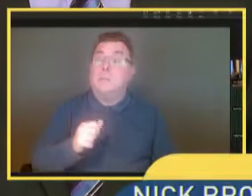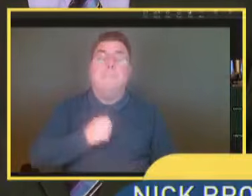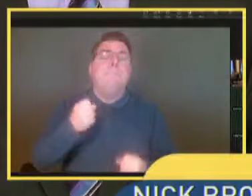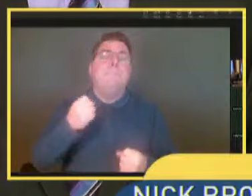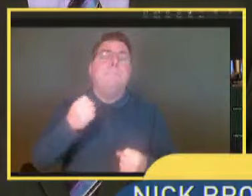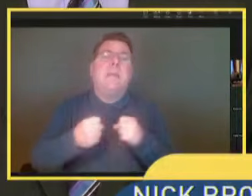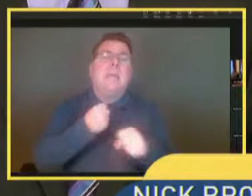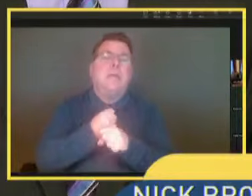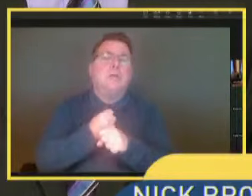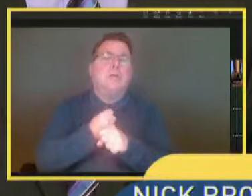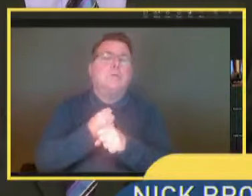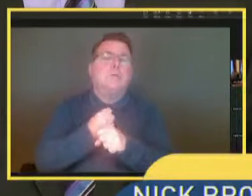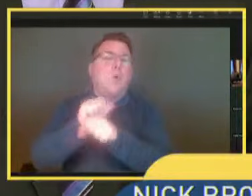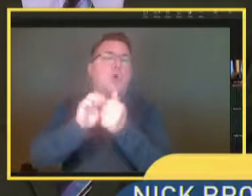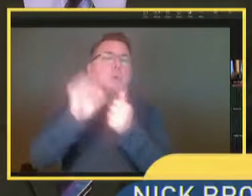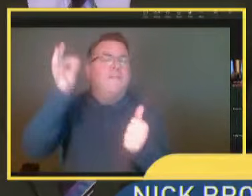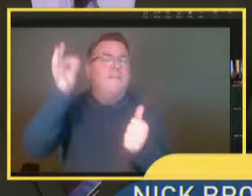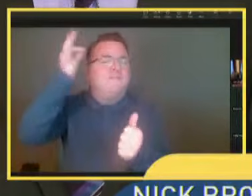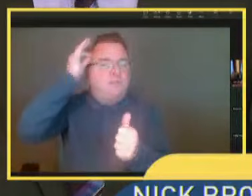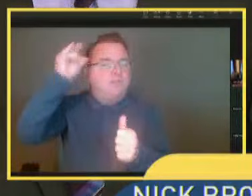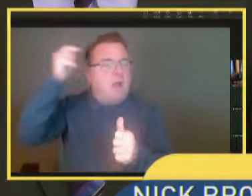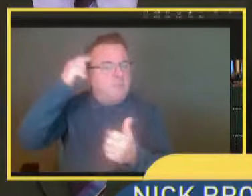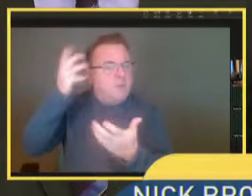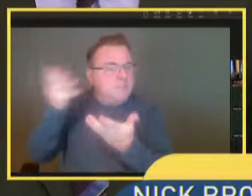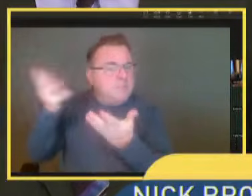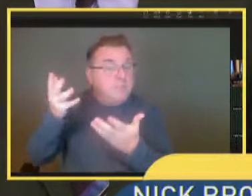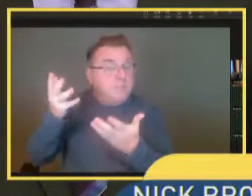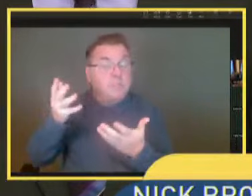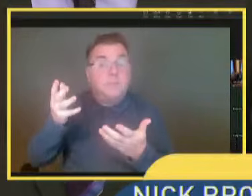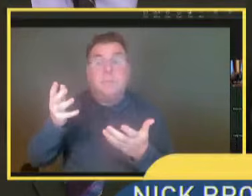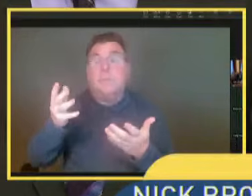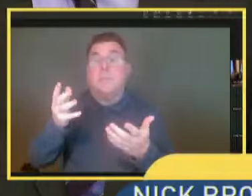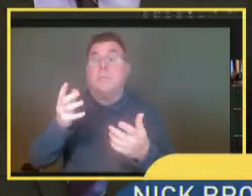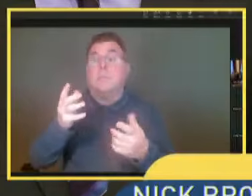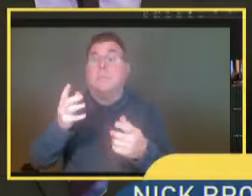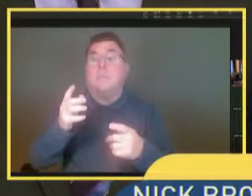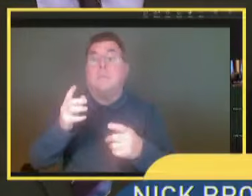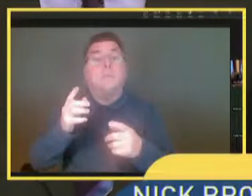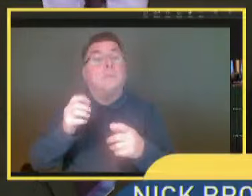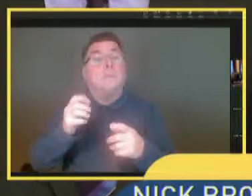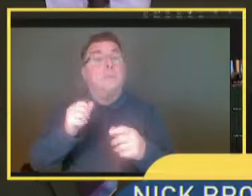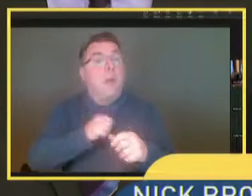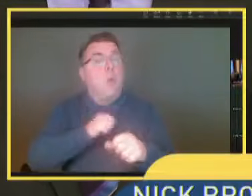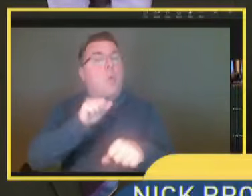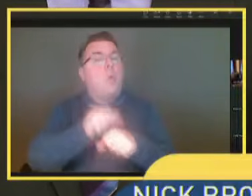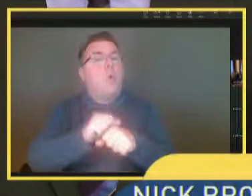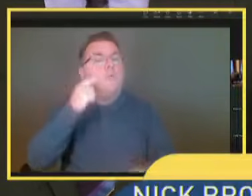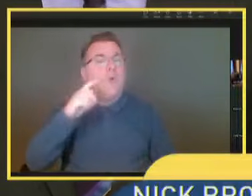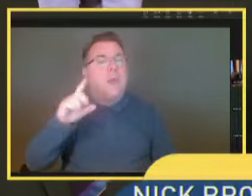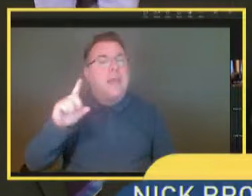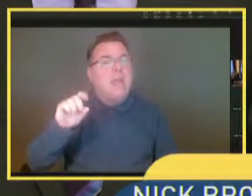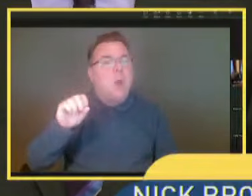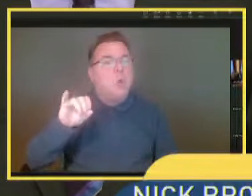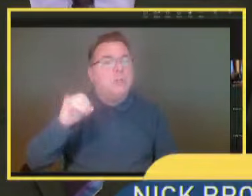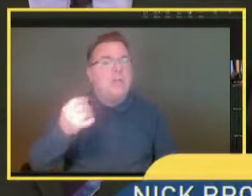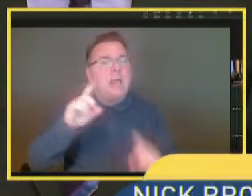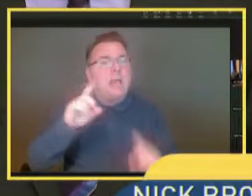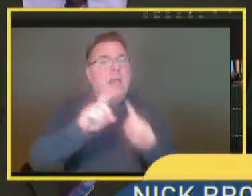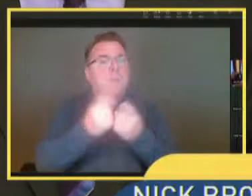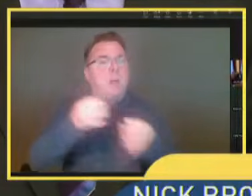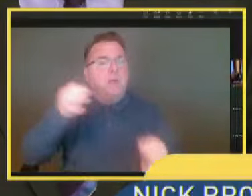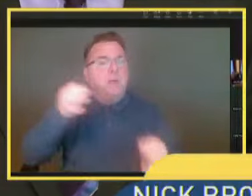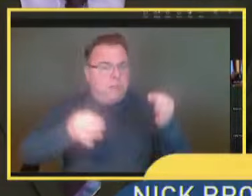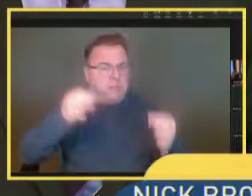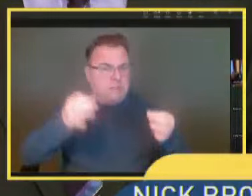government and spending much of my career as a law enforcement officer with the Department of Justice, trying to do everything I can to keep